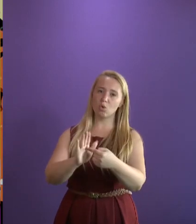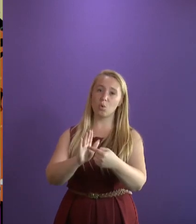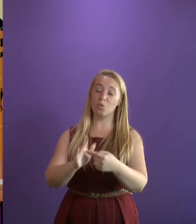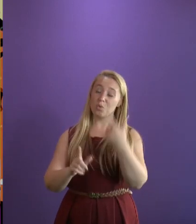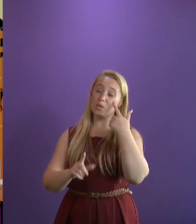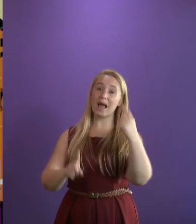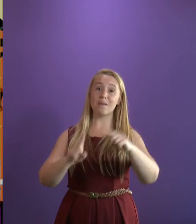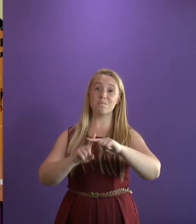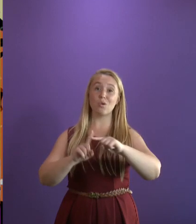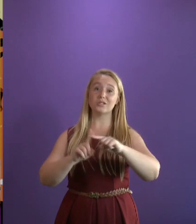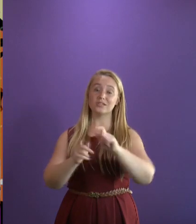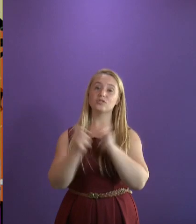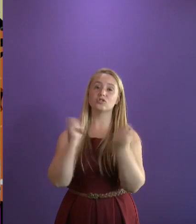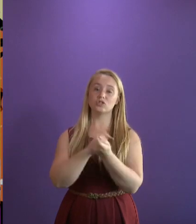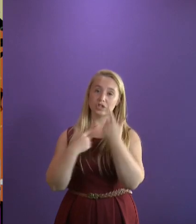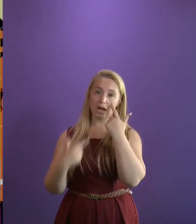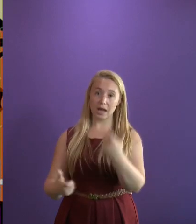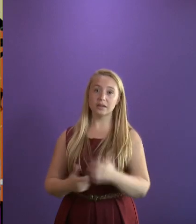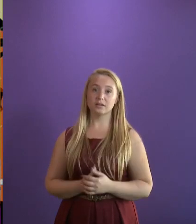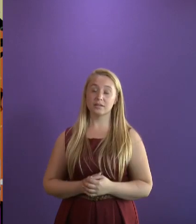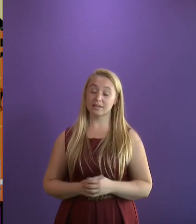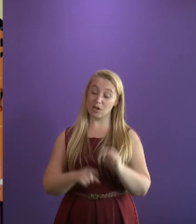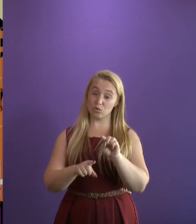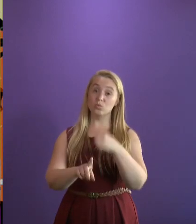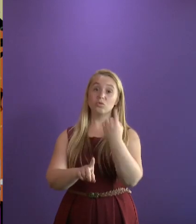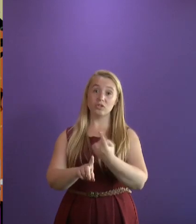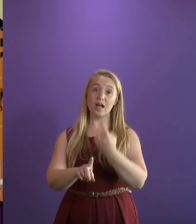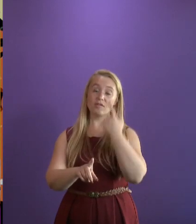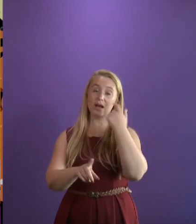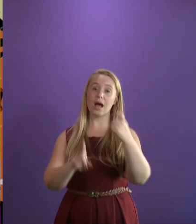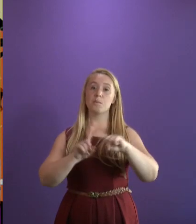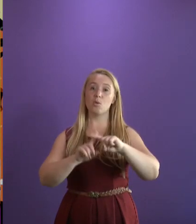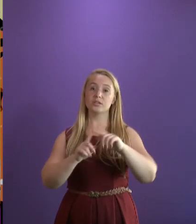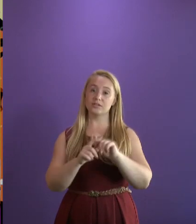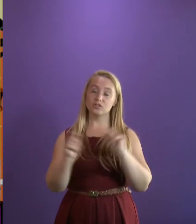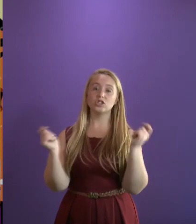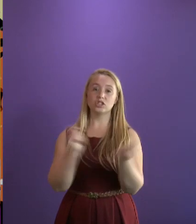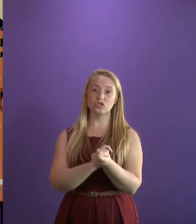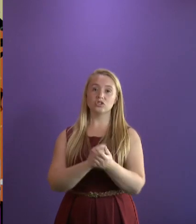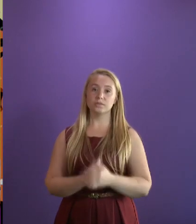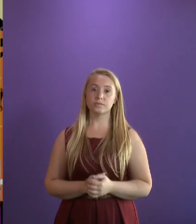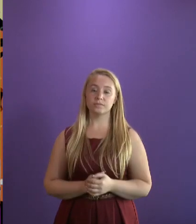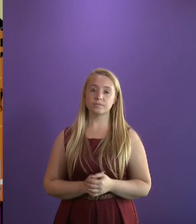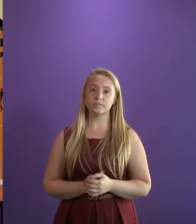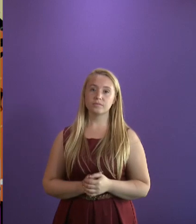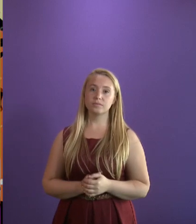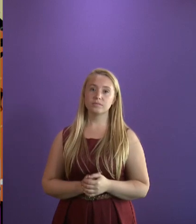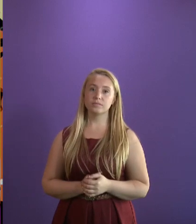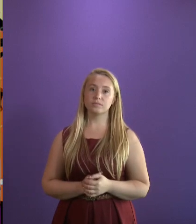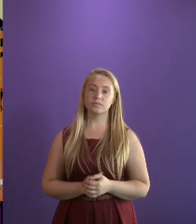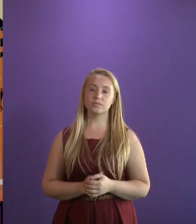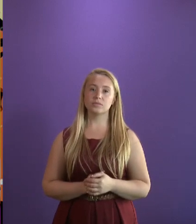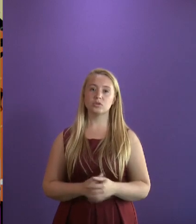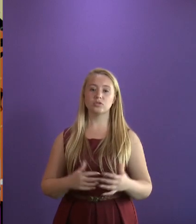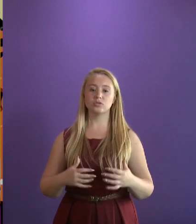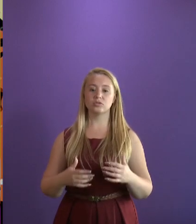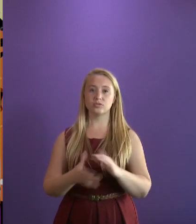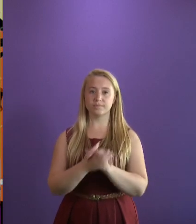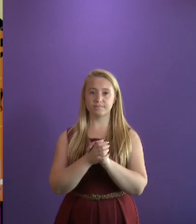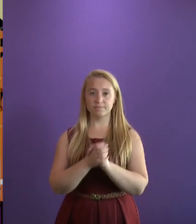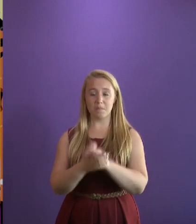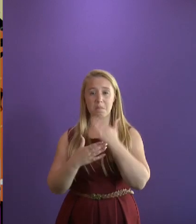a positive difference, that you can make a positive difference. Take hands across the chamber and commit to